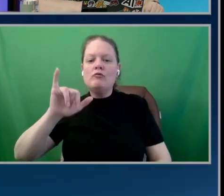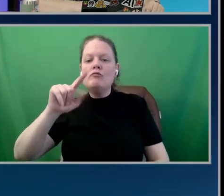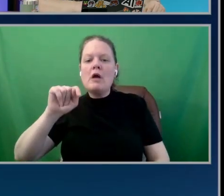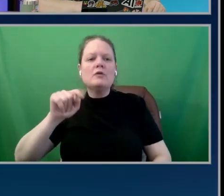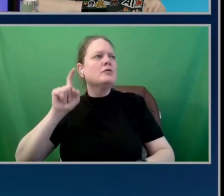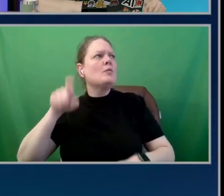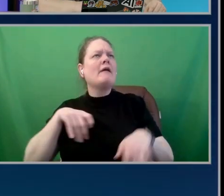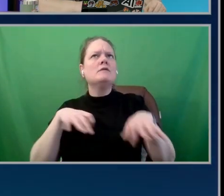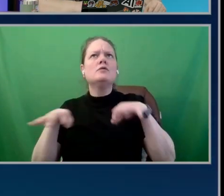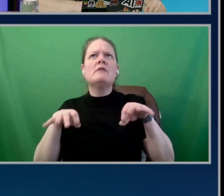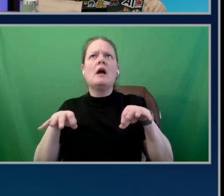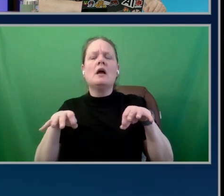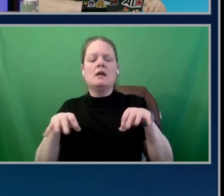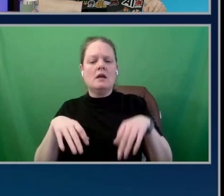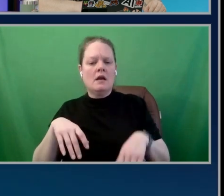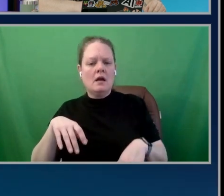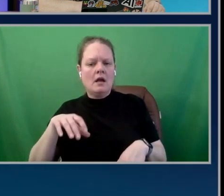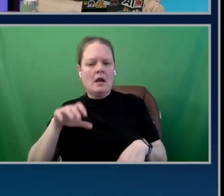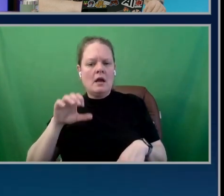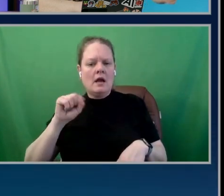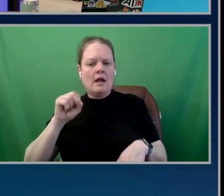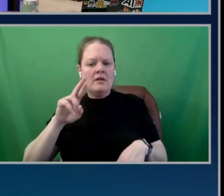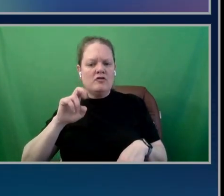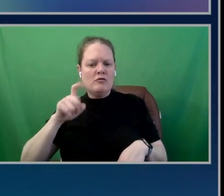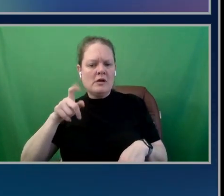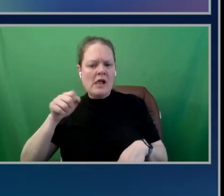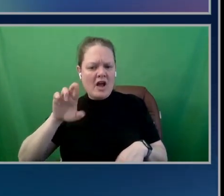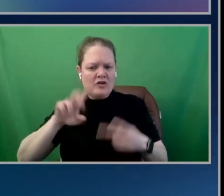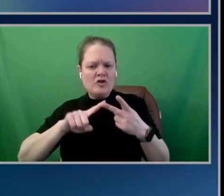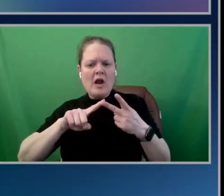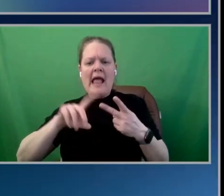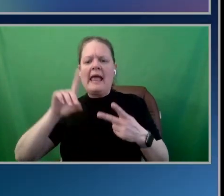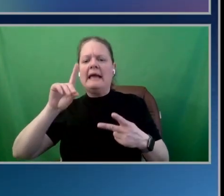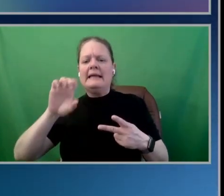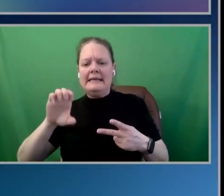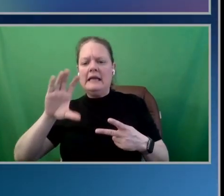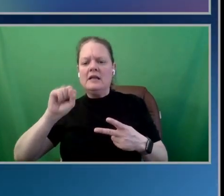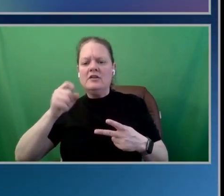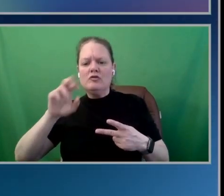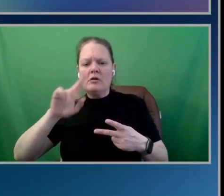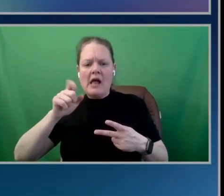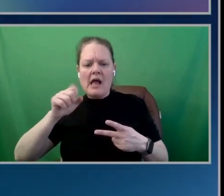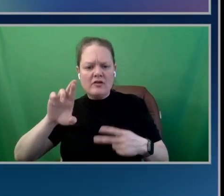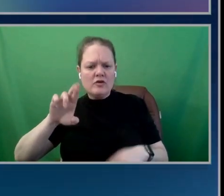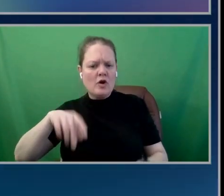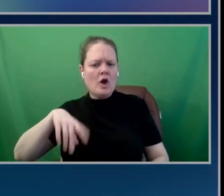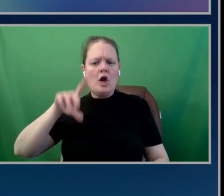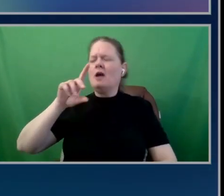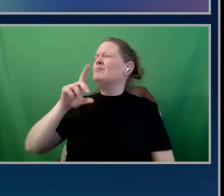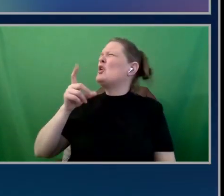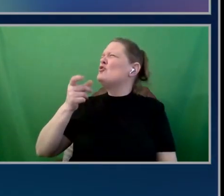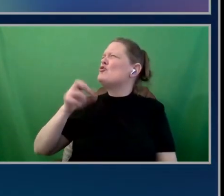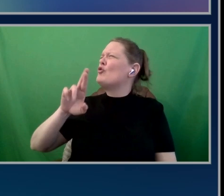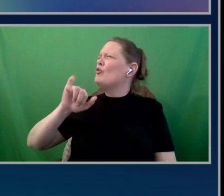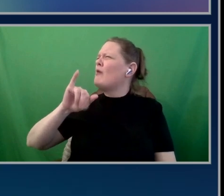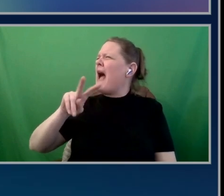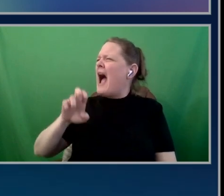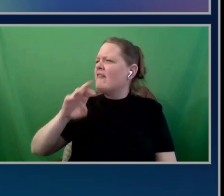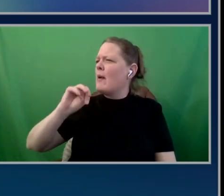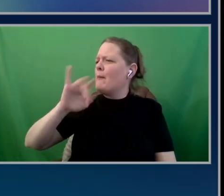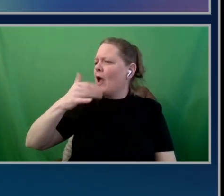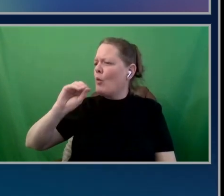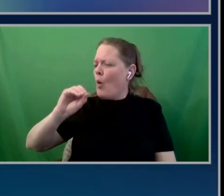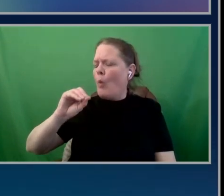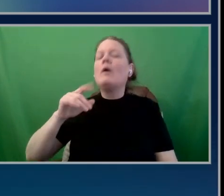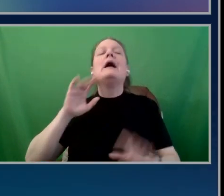a serializer and a deserializer. Yeah, what's trait? These derive macros, whatever. Yes, and ownership and model. So it gives you kind of these things. It's